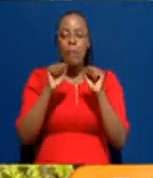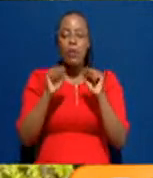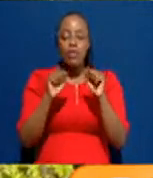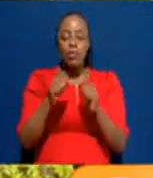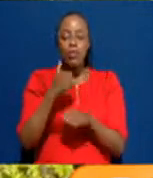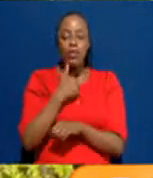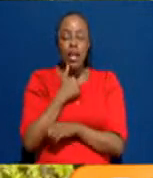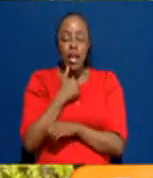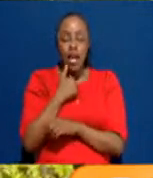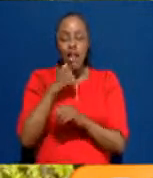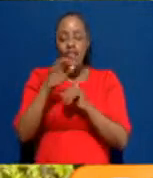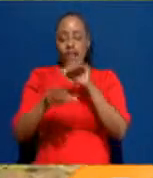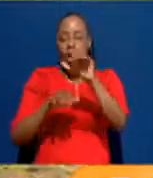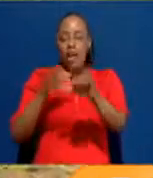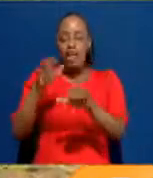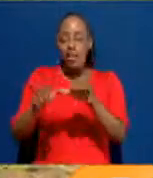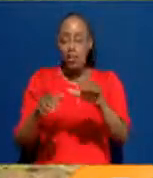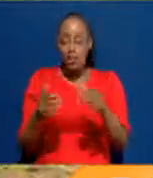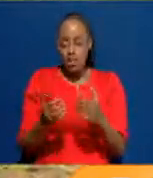have animals on the farm.